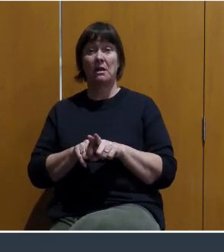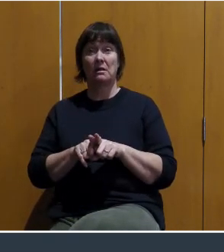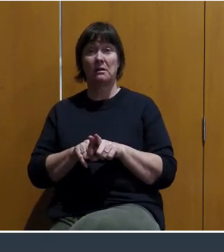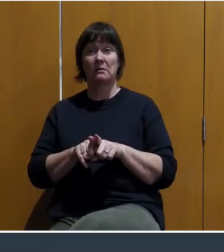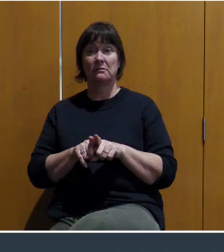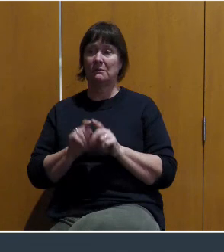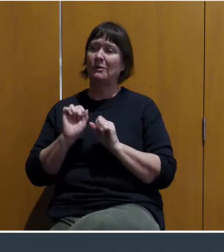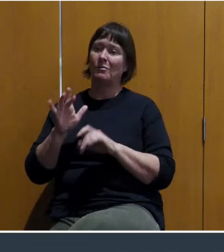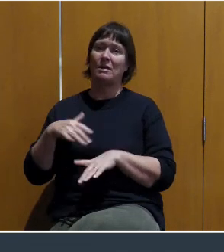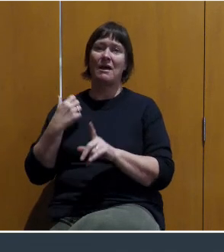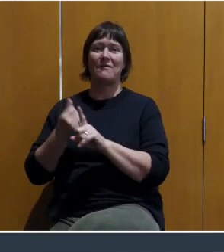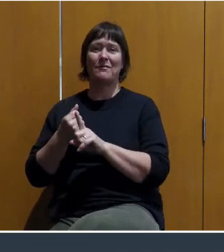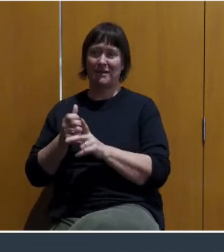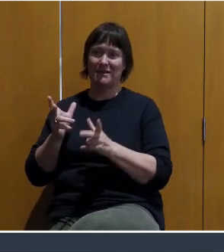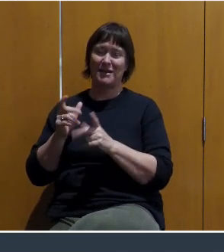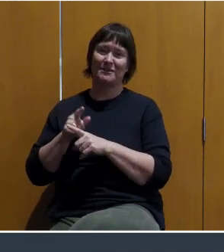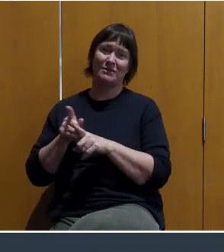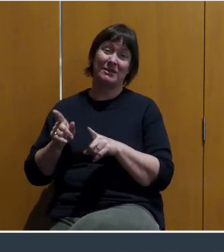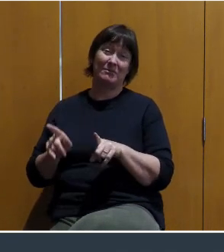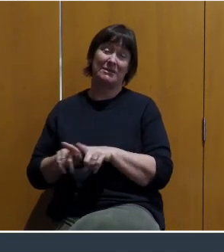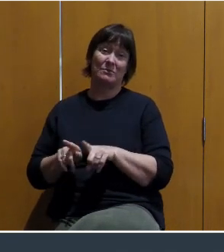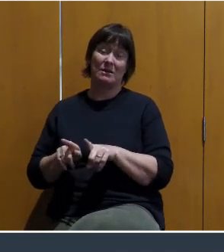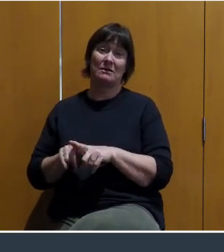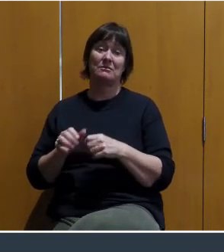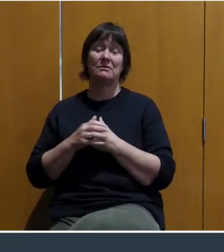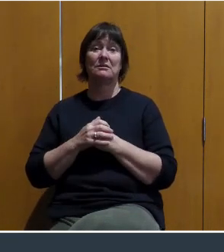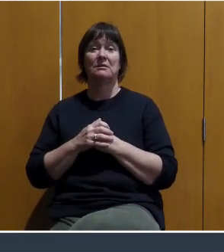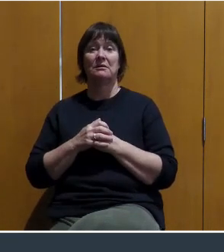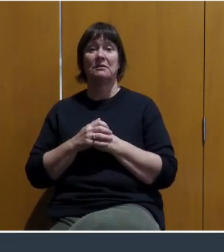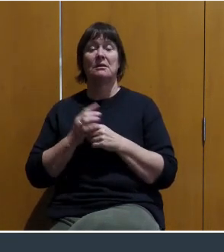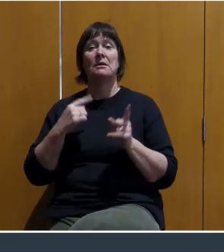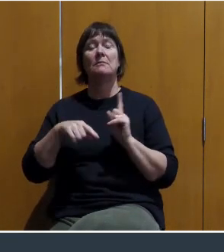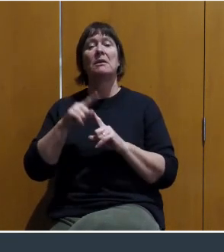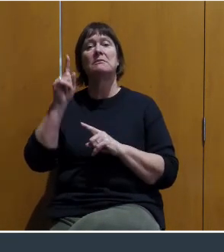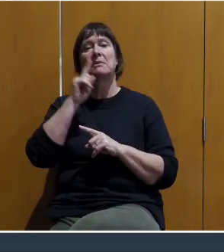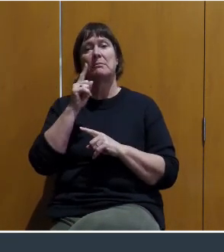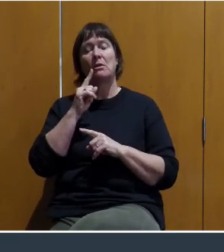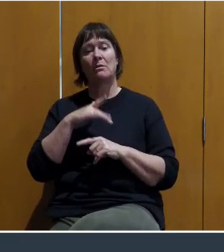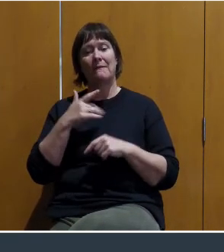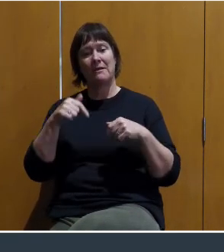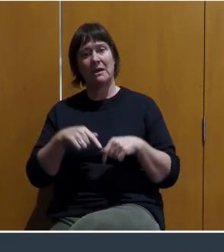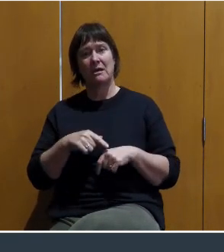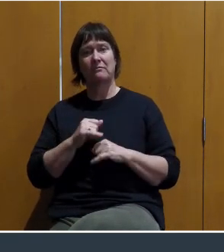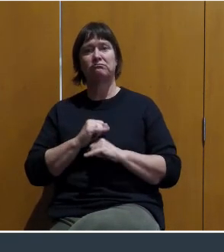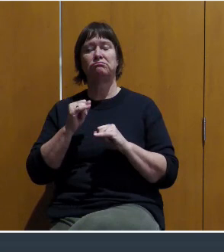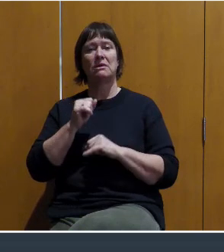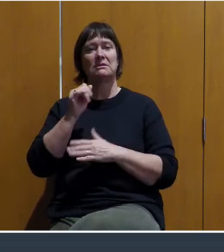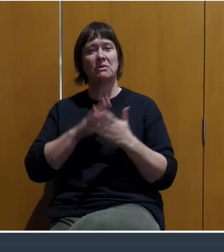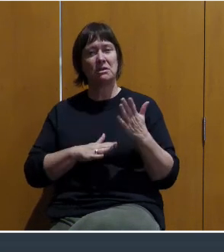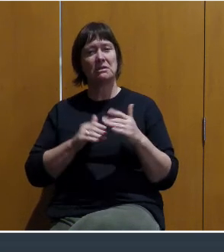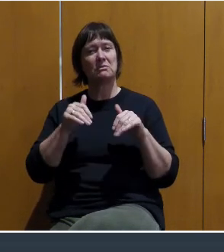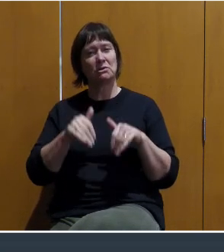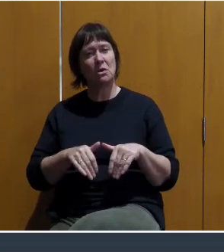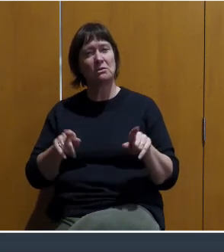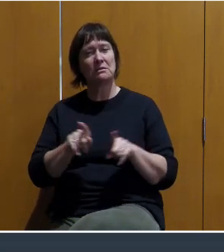those wildlife advocates and also some of our residents who've had poor experiences with interactions with